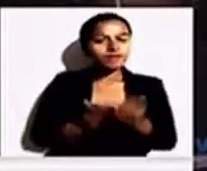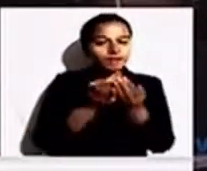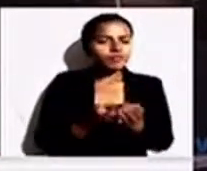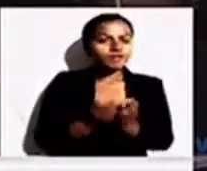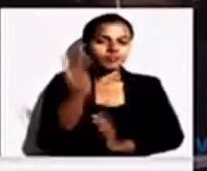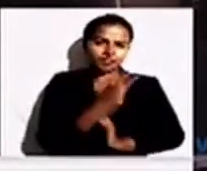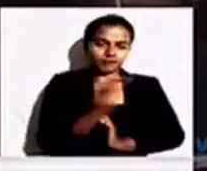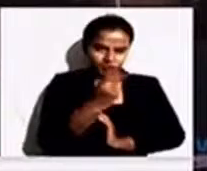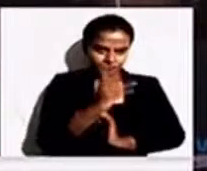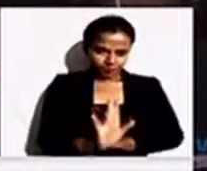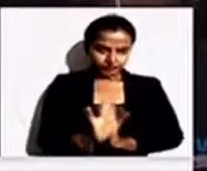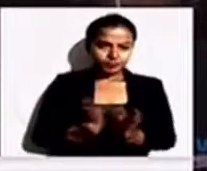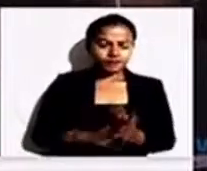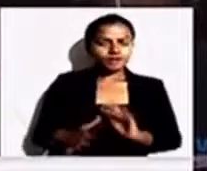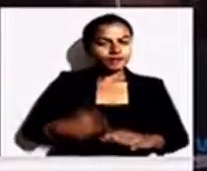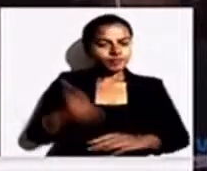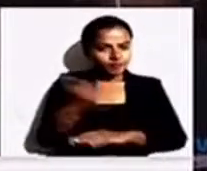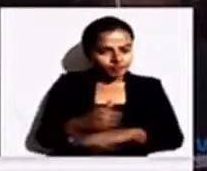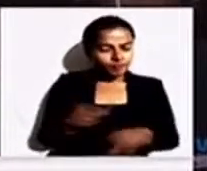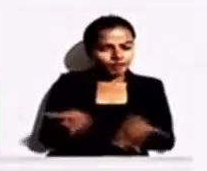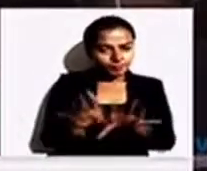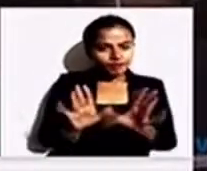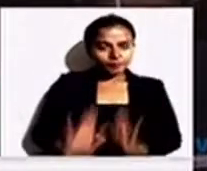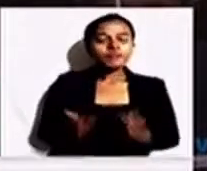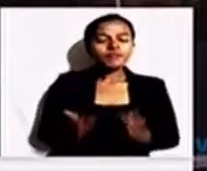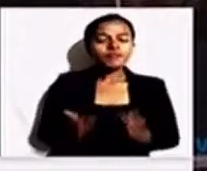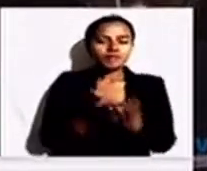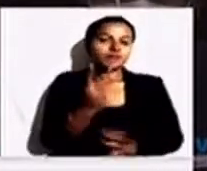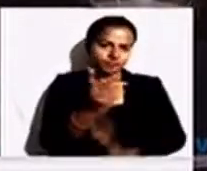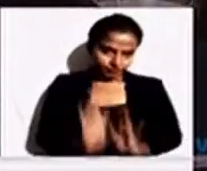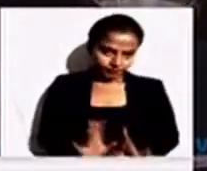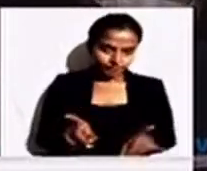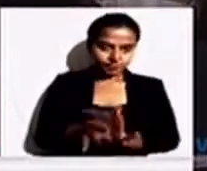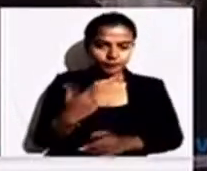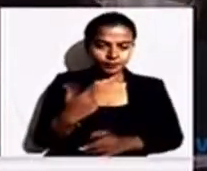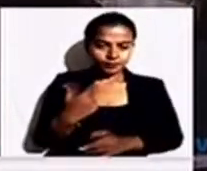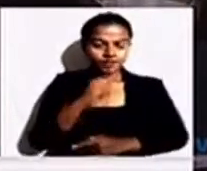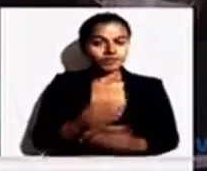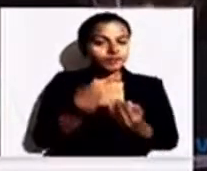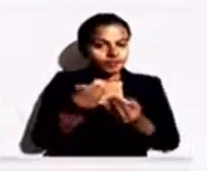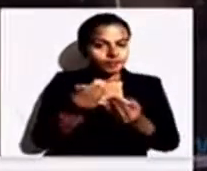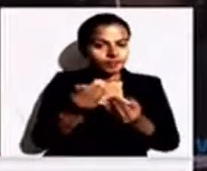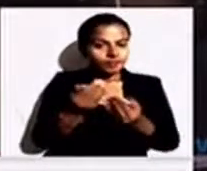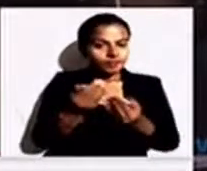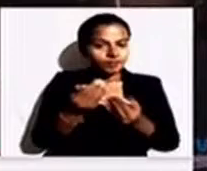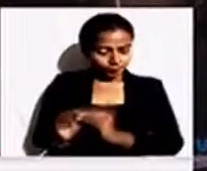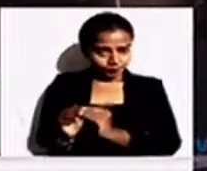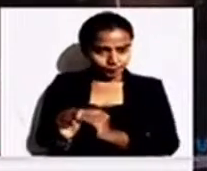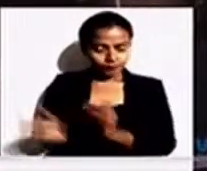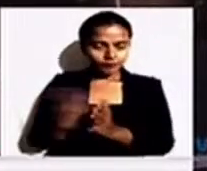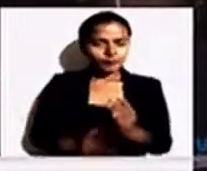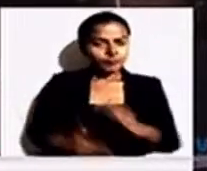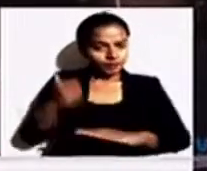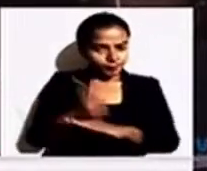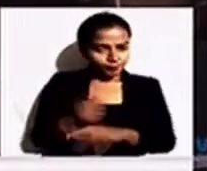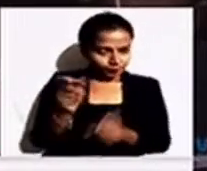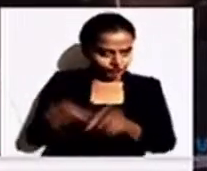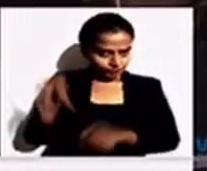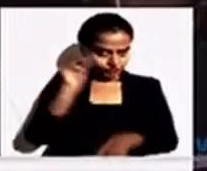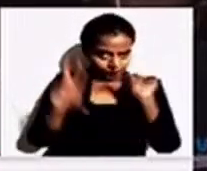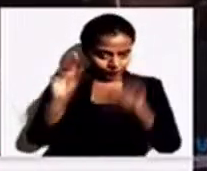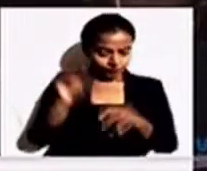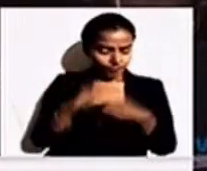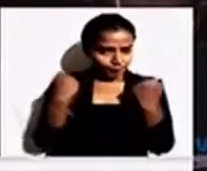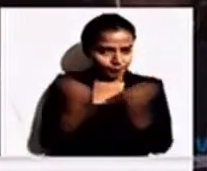fleet. The intelligence sector has not been restructured apart from transferring a few heads of intelligence units. Provide intelligent officers